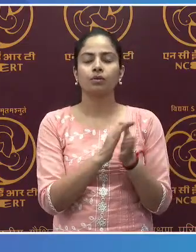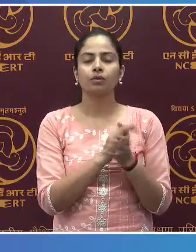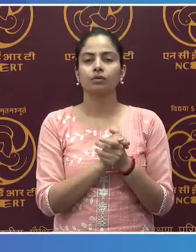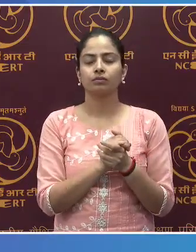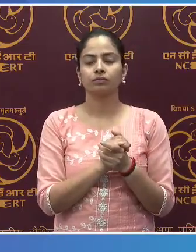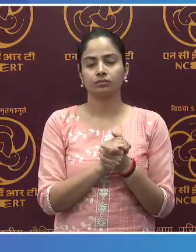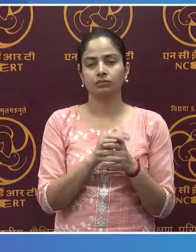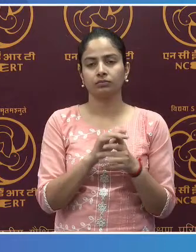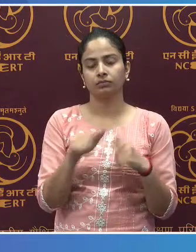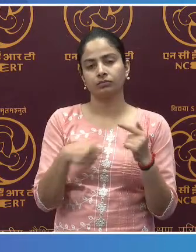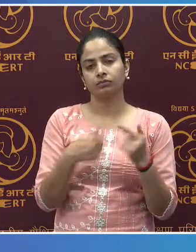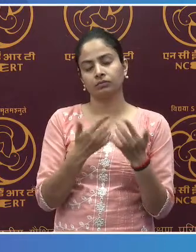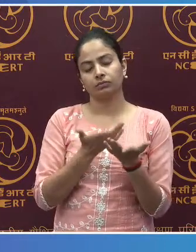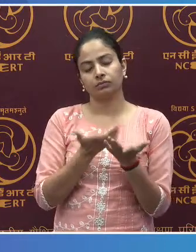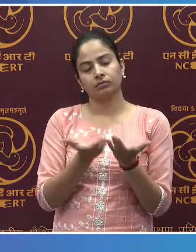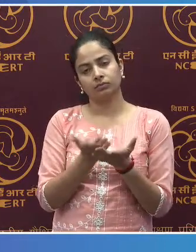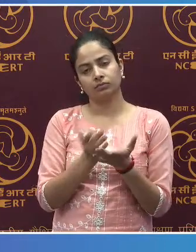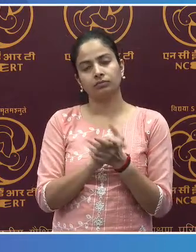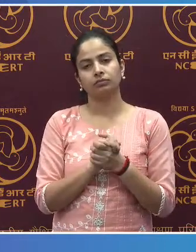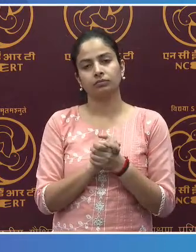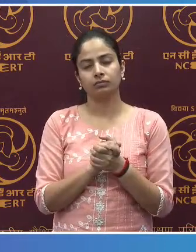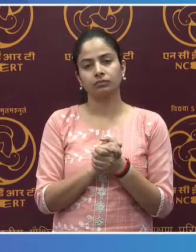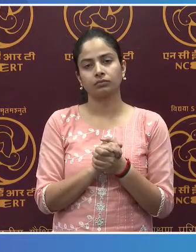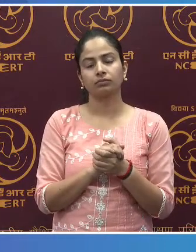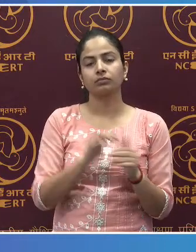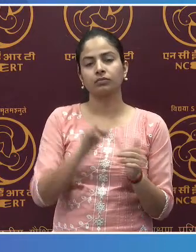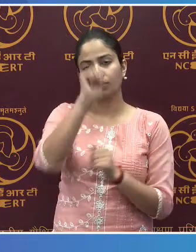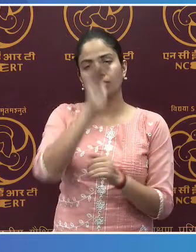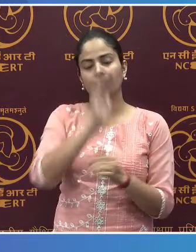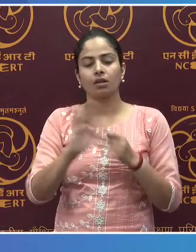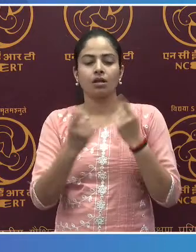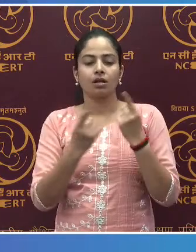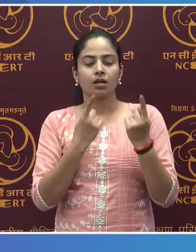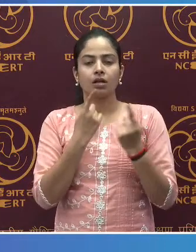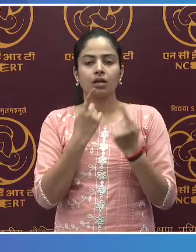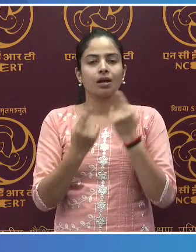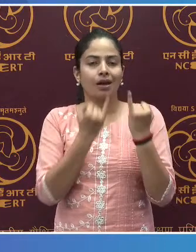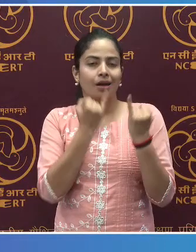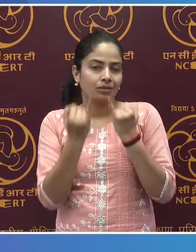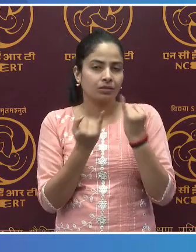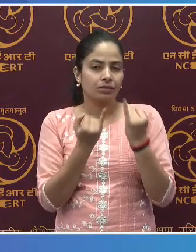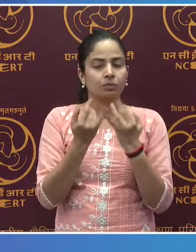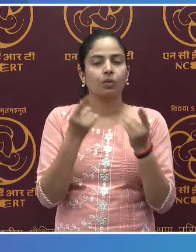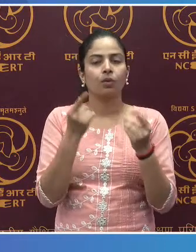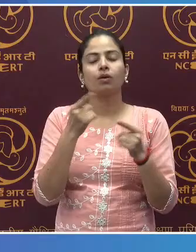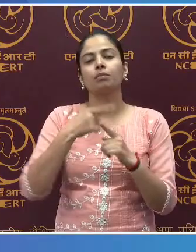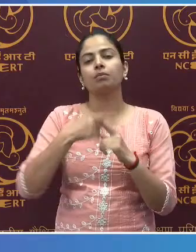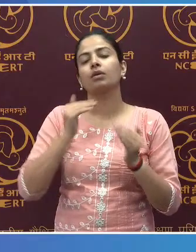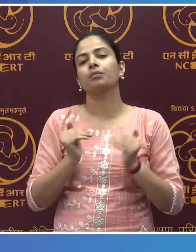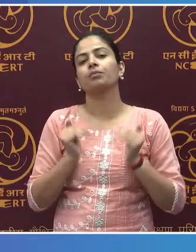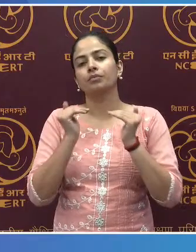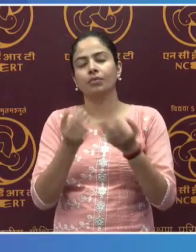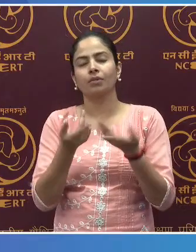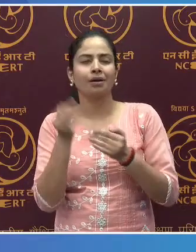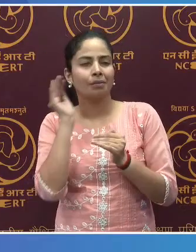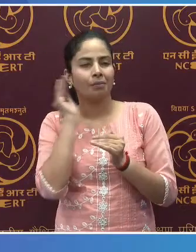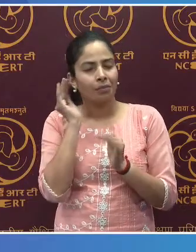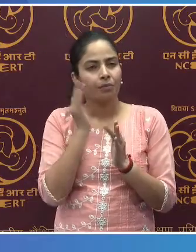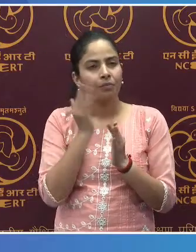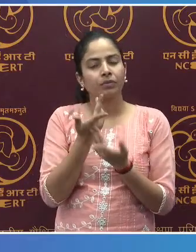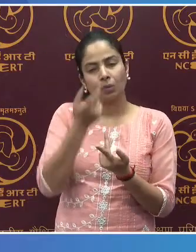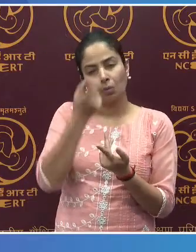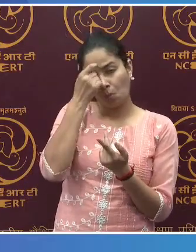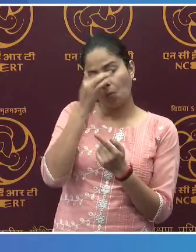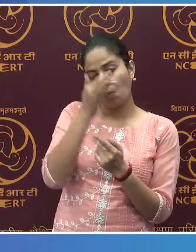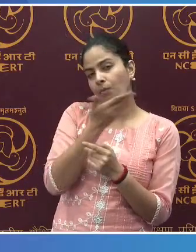to discuss today, Exploring Society, India and Beyond. So, Harpreet, have you ever heard a common proverb